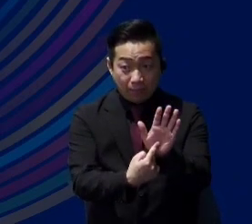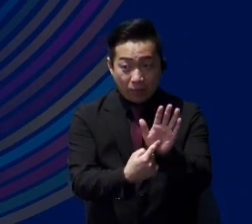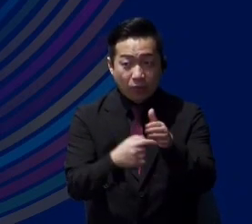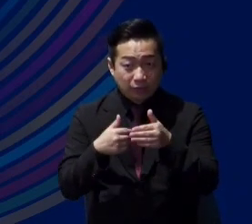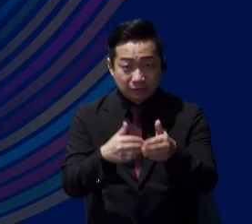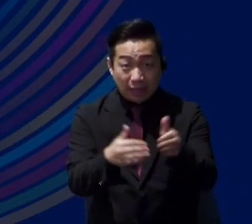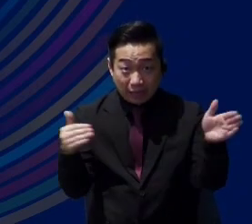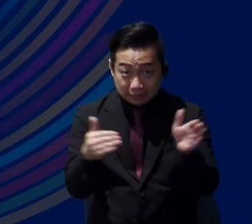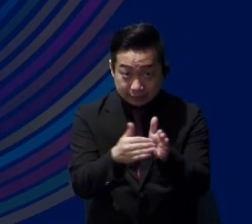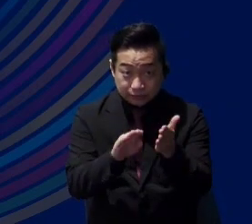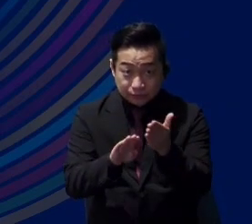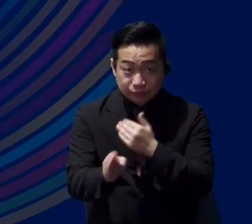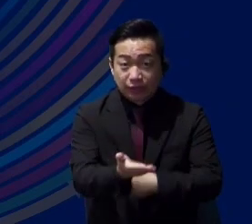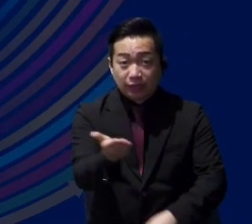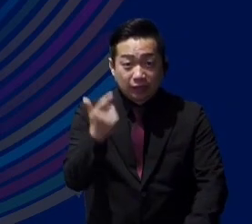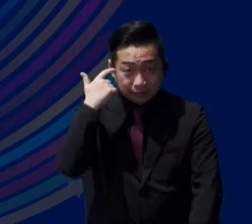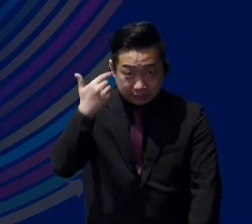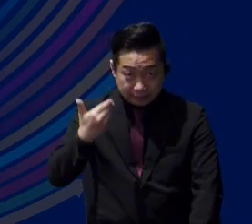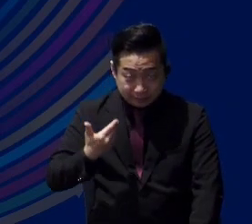questions. Okay.